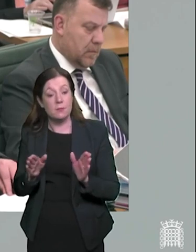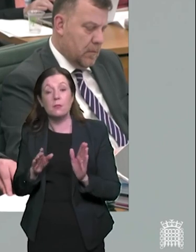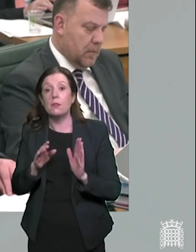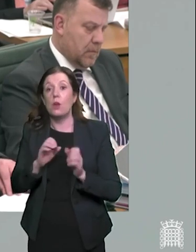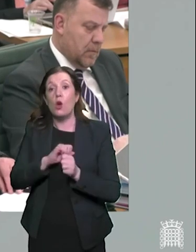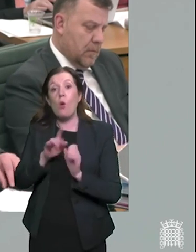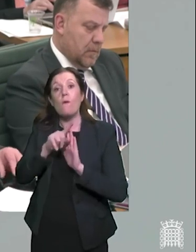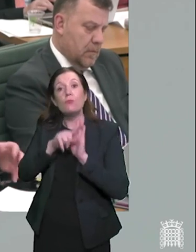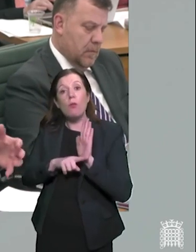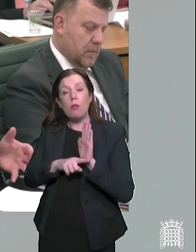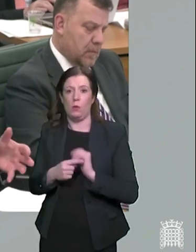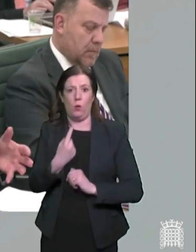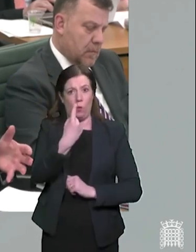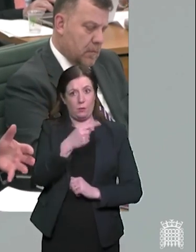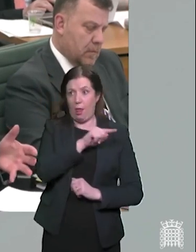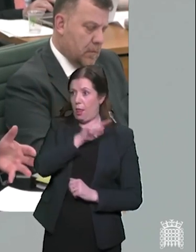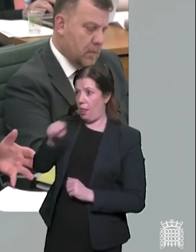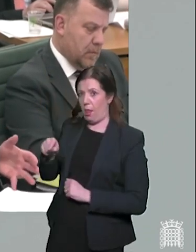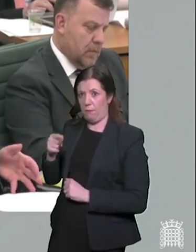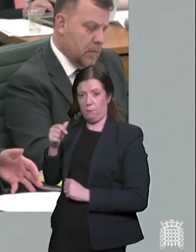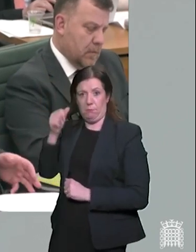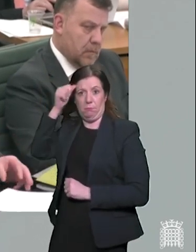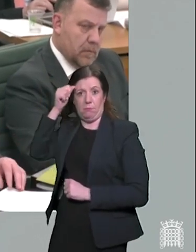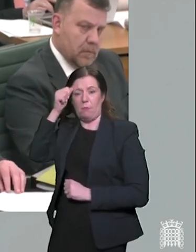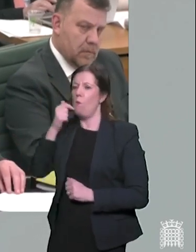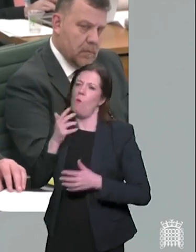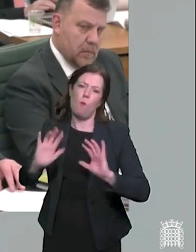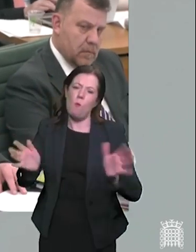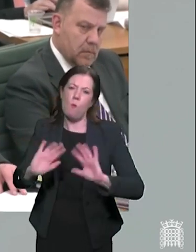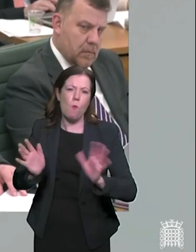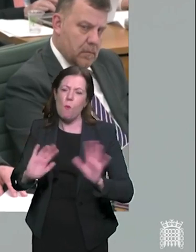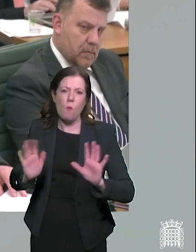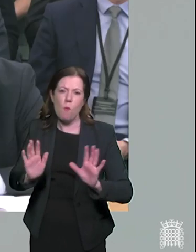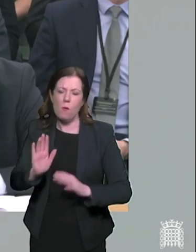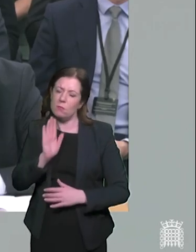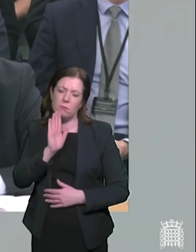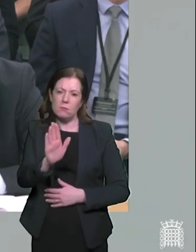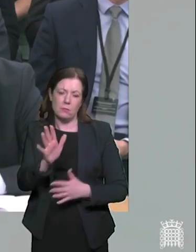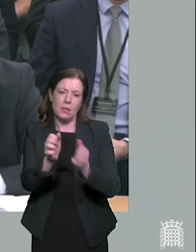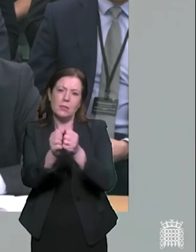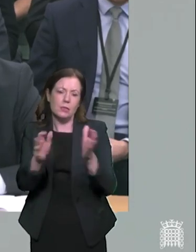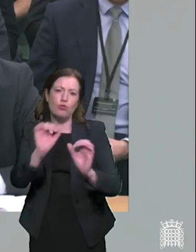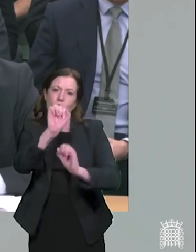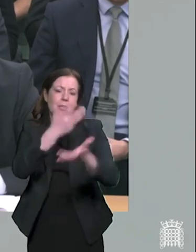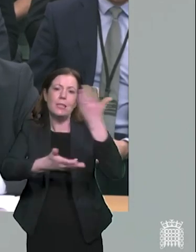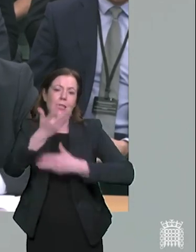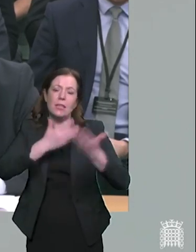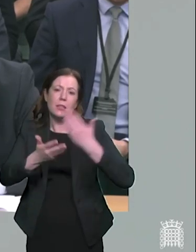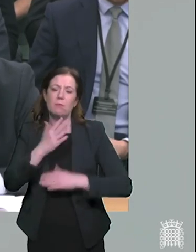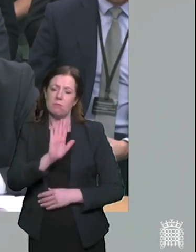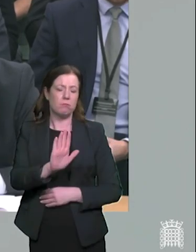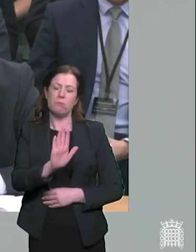rules would have been obvious to you when you were there, wouldn't it? No, I must respectfully disagree with you very